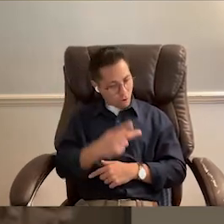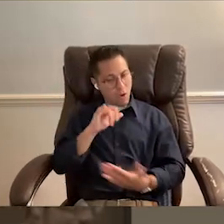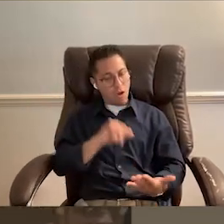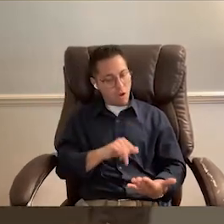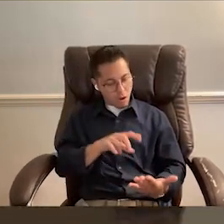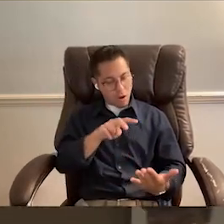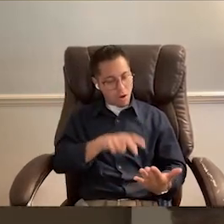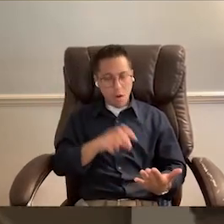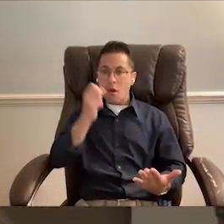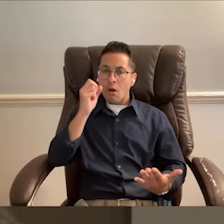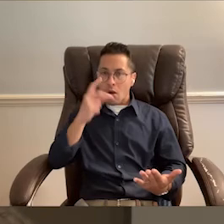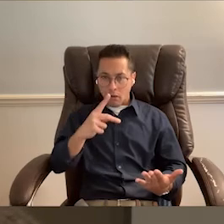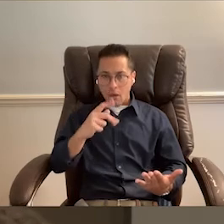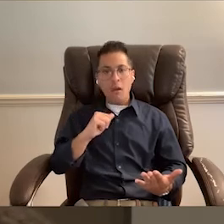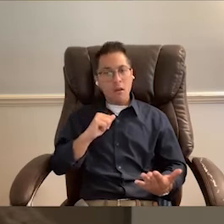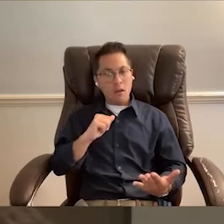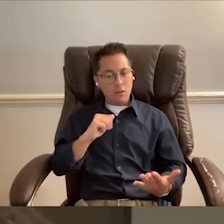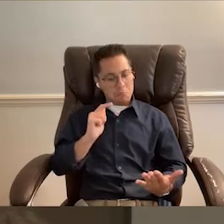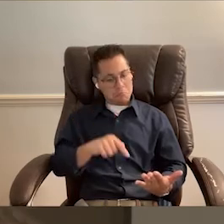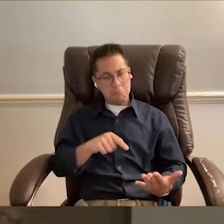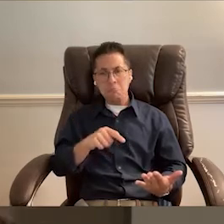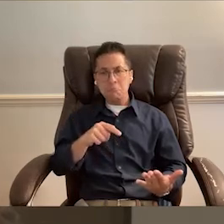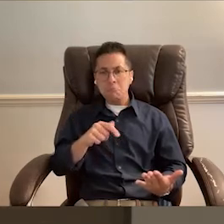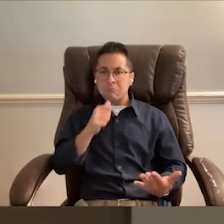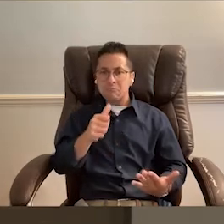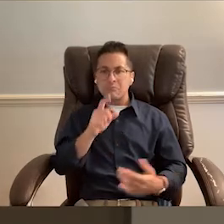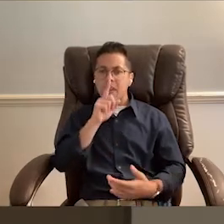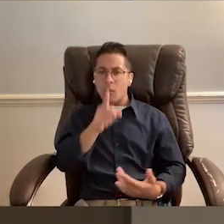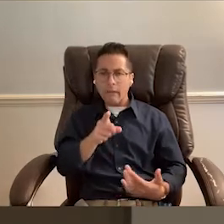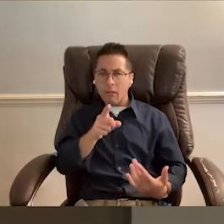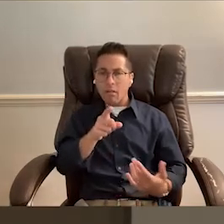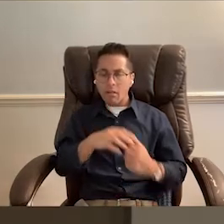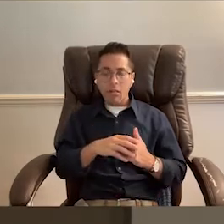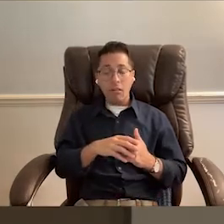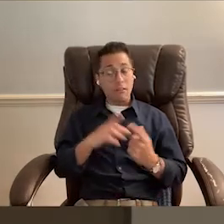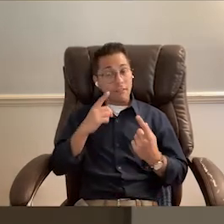situation. And then her brain saw it and said, okay,